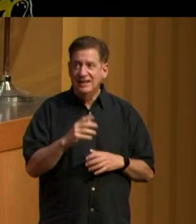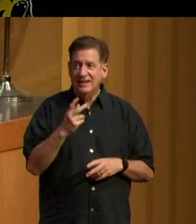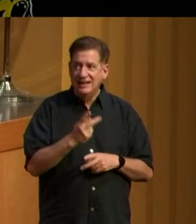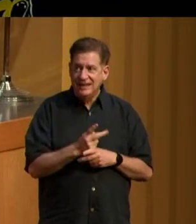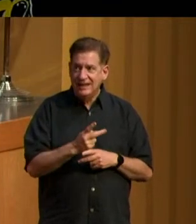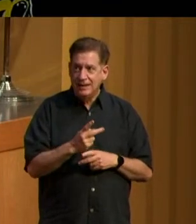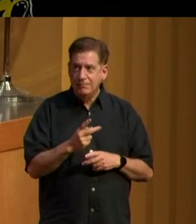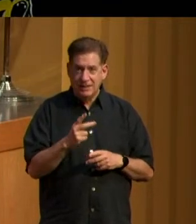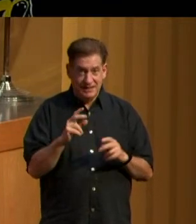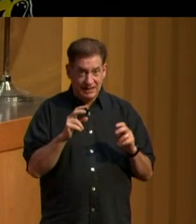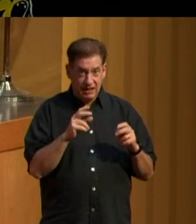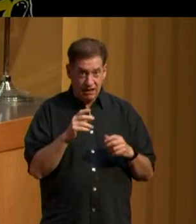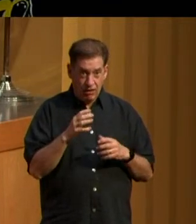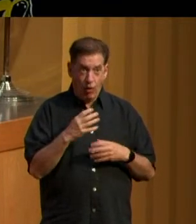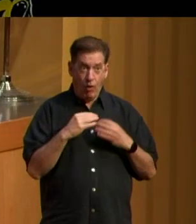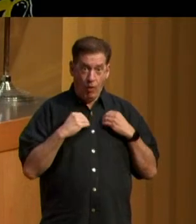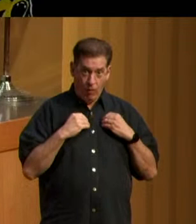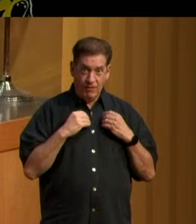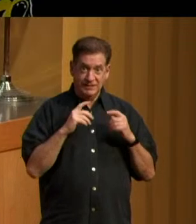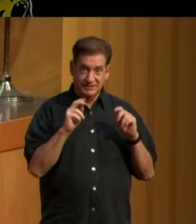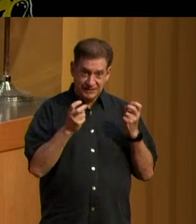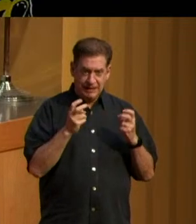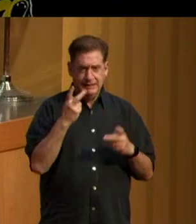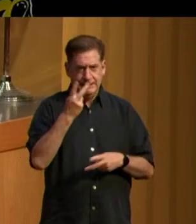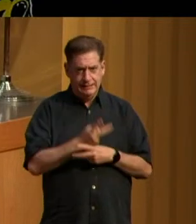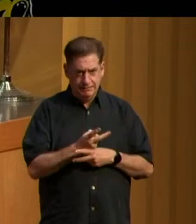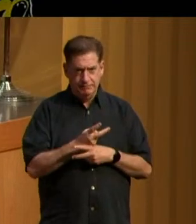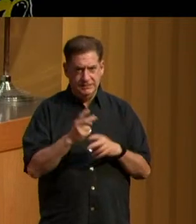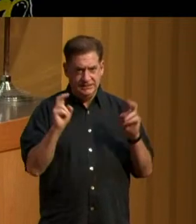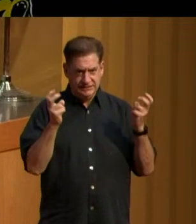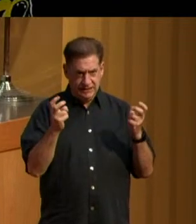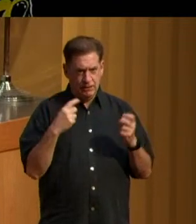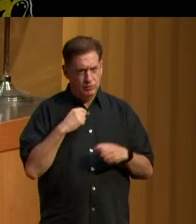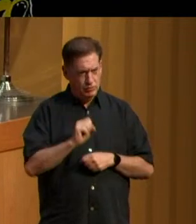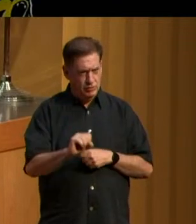title. Just continue to persevere and work hard.